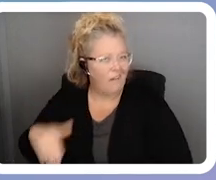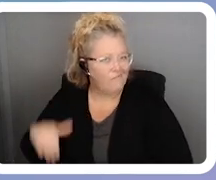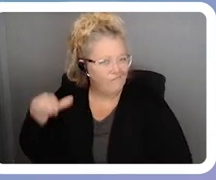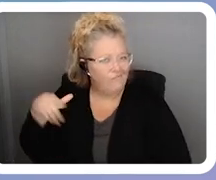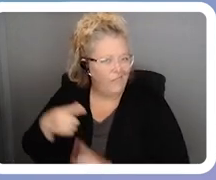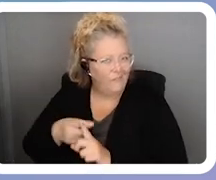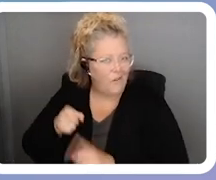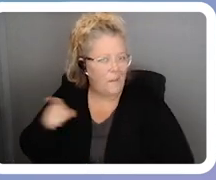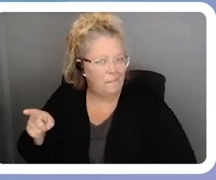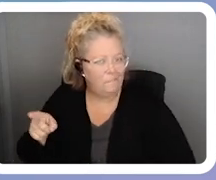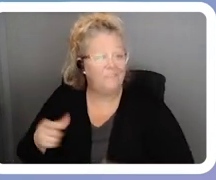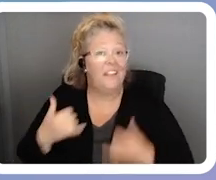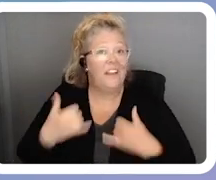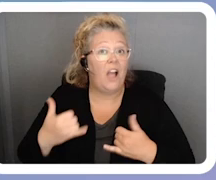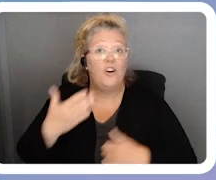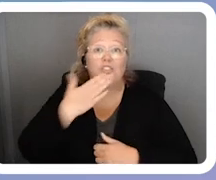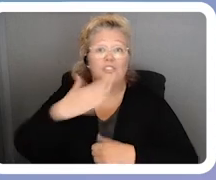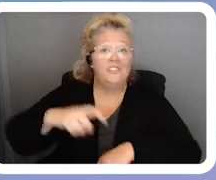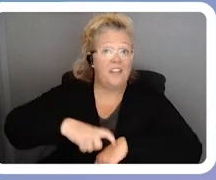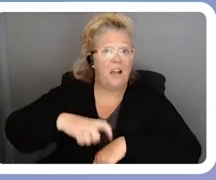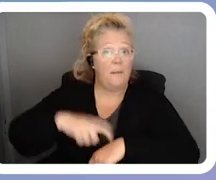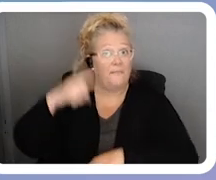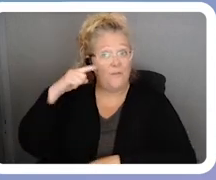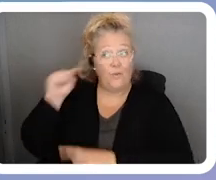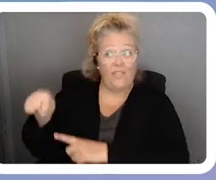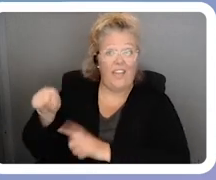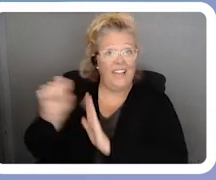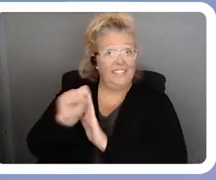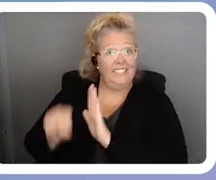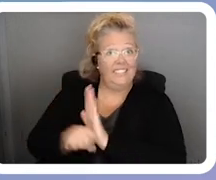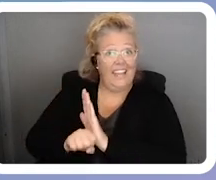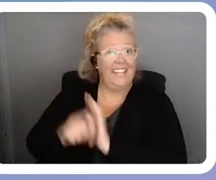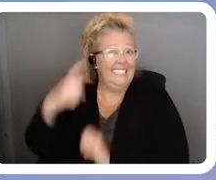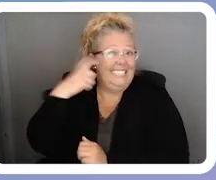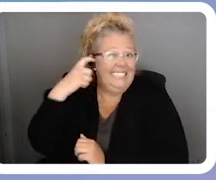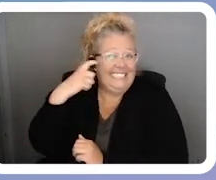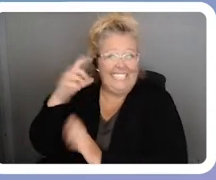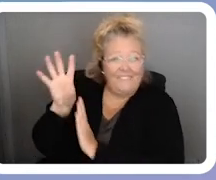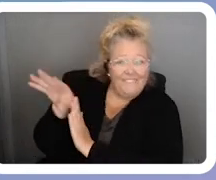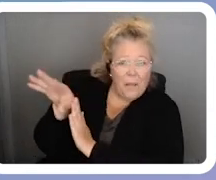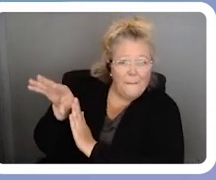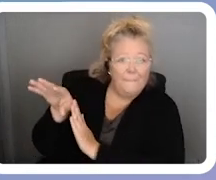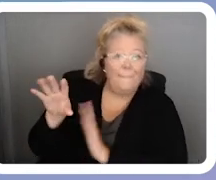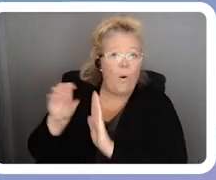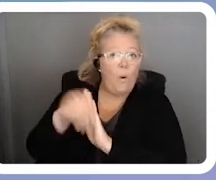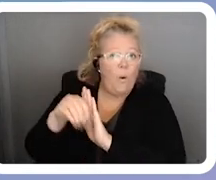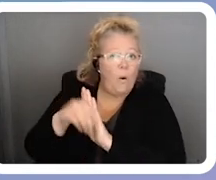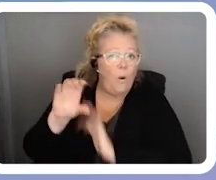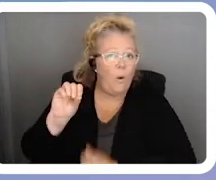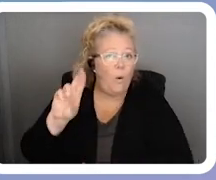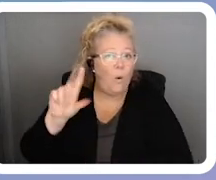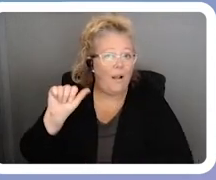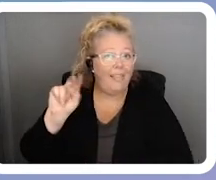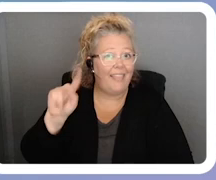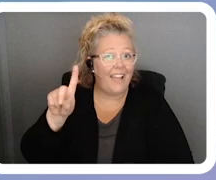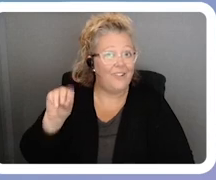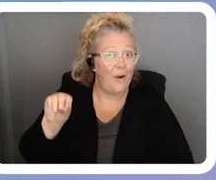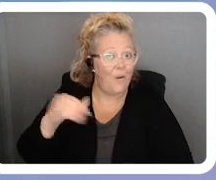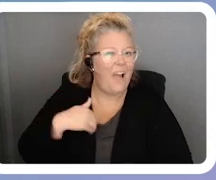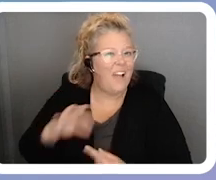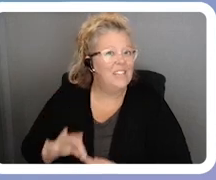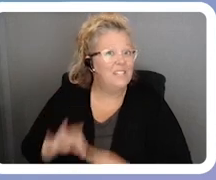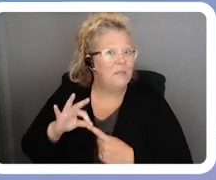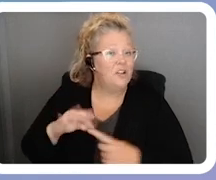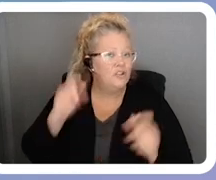is a good time for a special feature from the Sunshine State that was recently filmed in Orlando. Let's roll footage from this